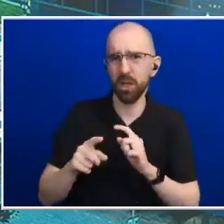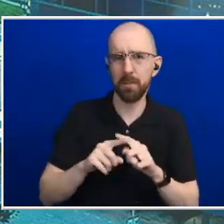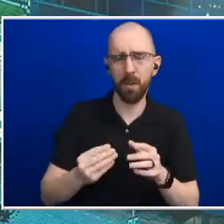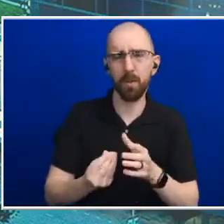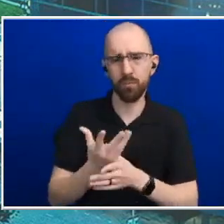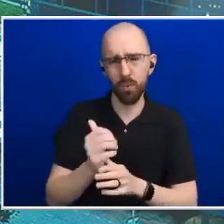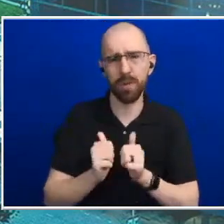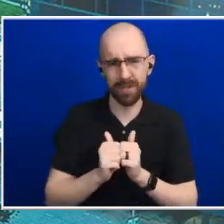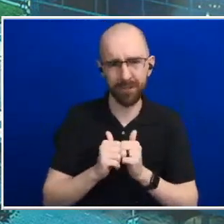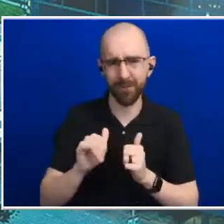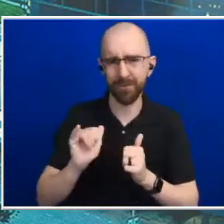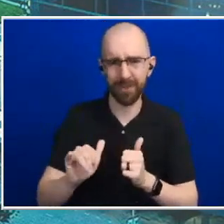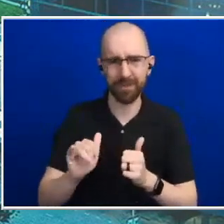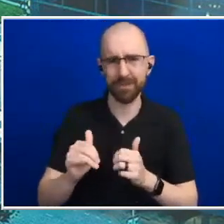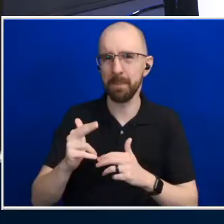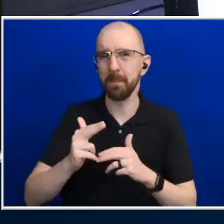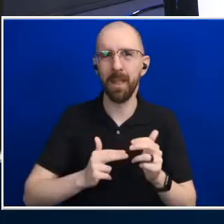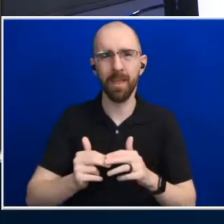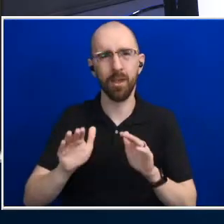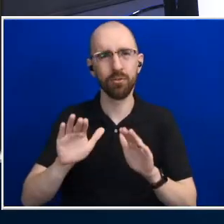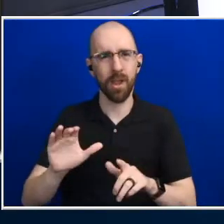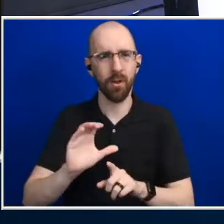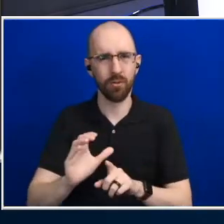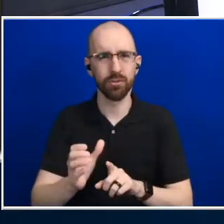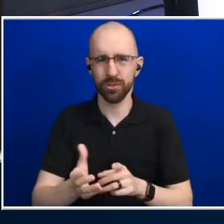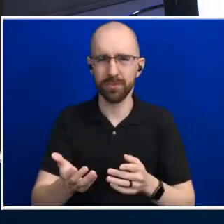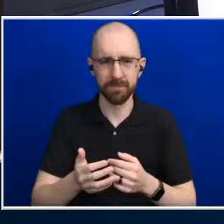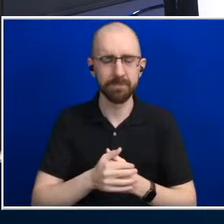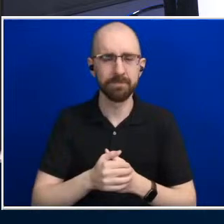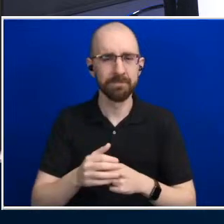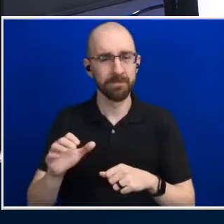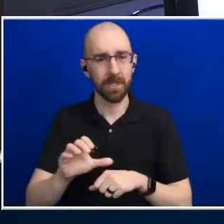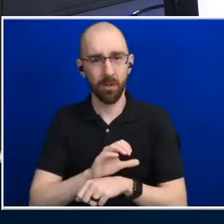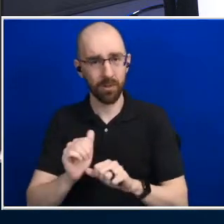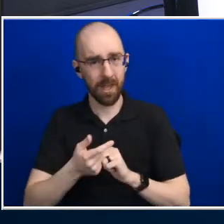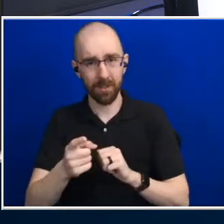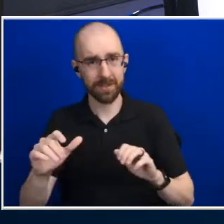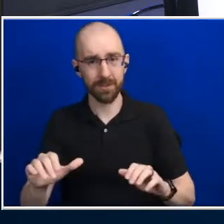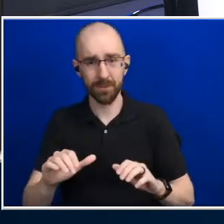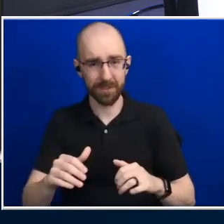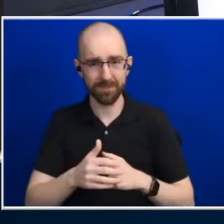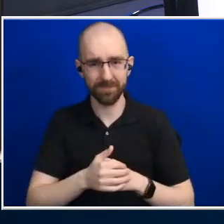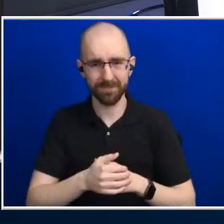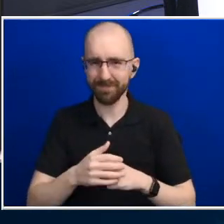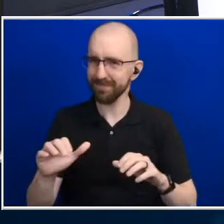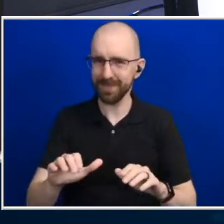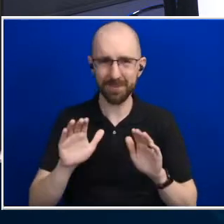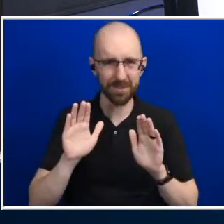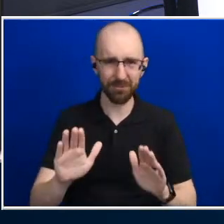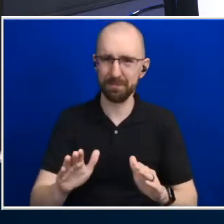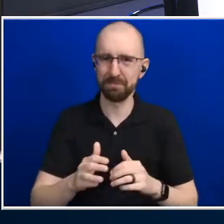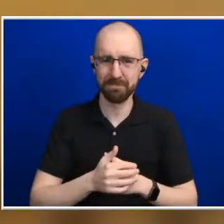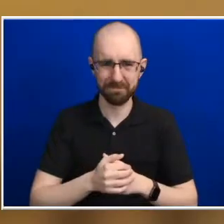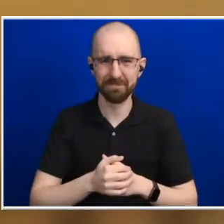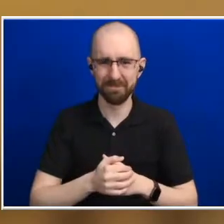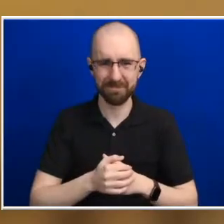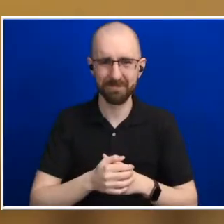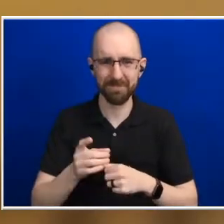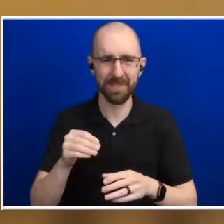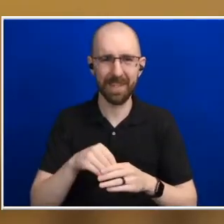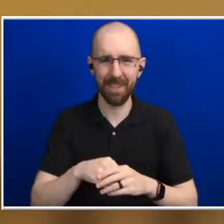building a great culture. It's good. That. Coach, how's he doing? He's doing great. He's in the thick of